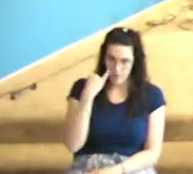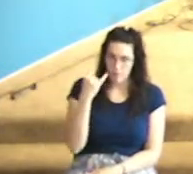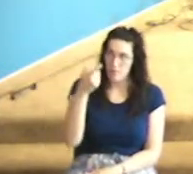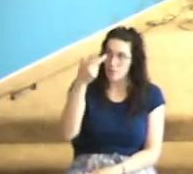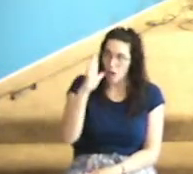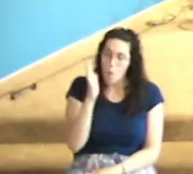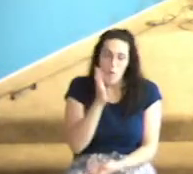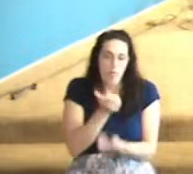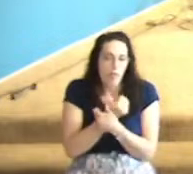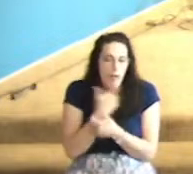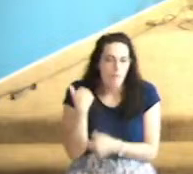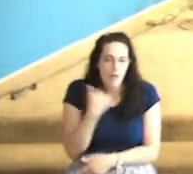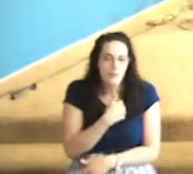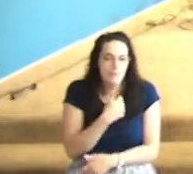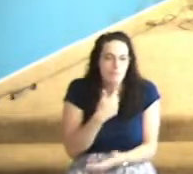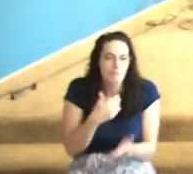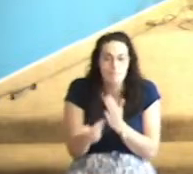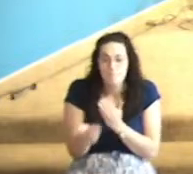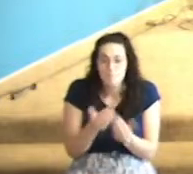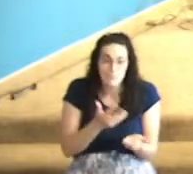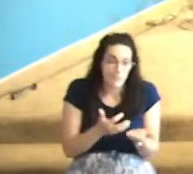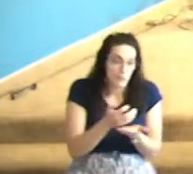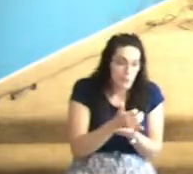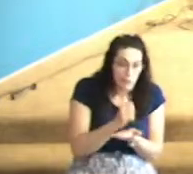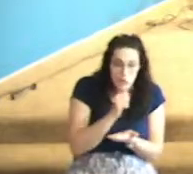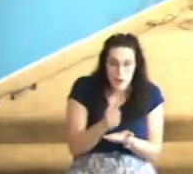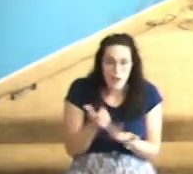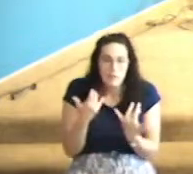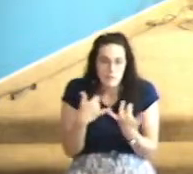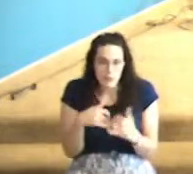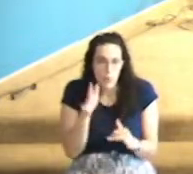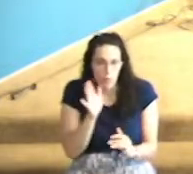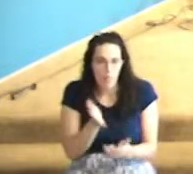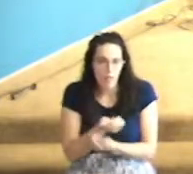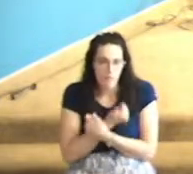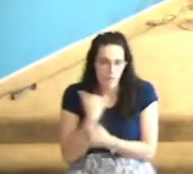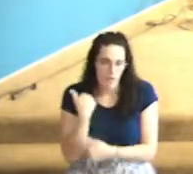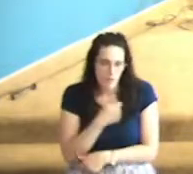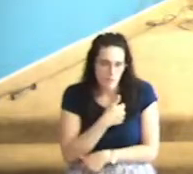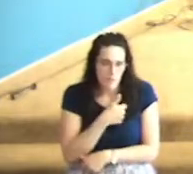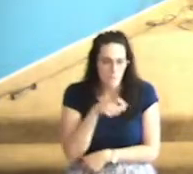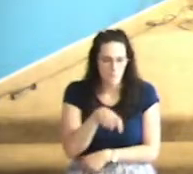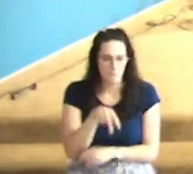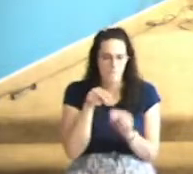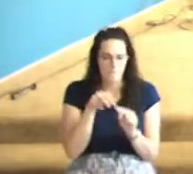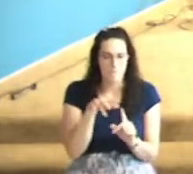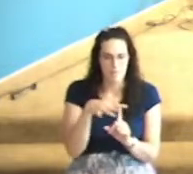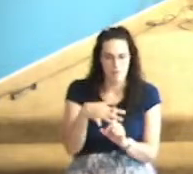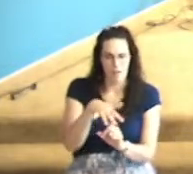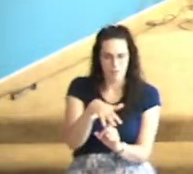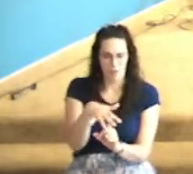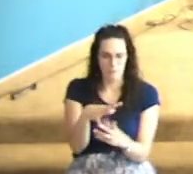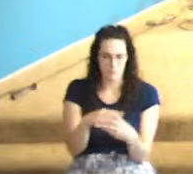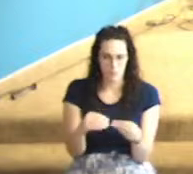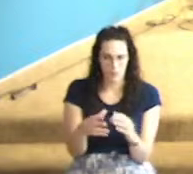love us even when we don't deserve it. And we just need to look at the context of the story. Michael did a great